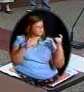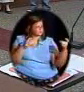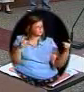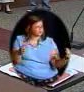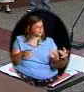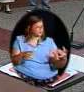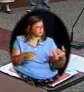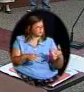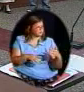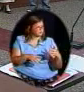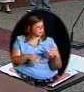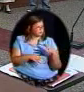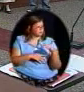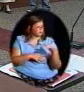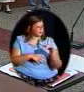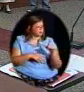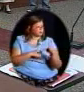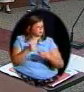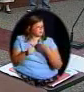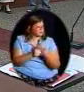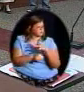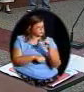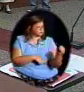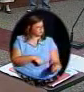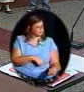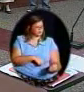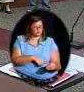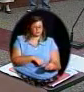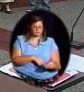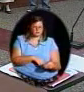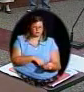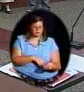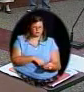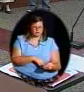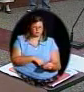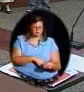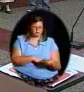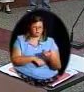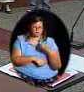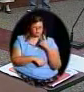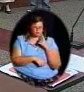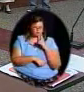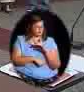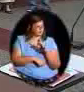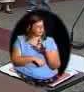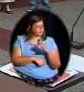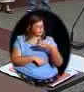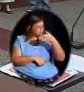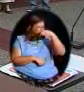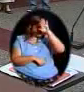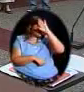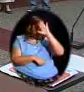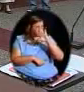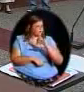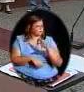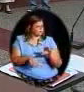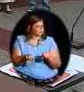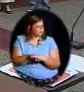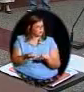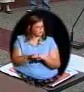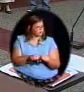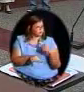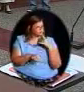sesquicentennial with 6-foot by 3-foot fiberglass replicas of the higher cowboy boot, part of the Welcome Home Cowboy Boots